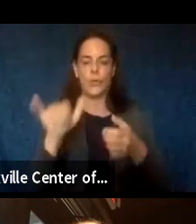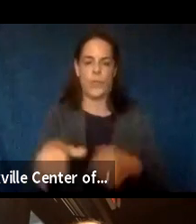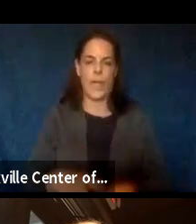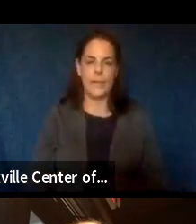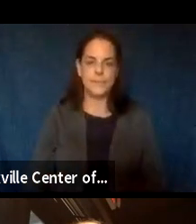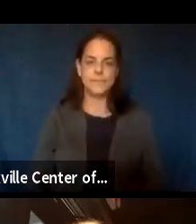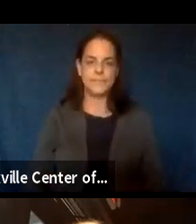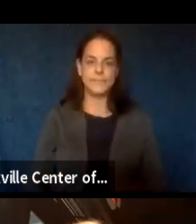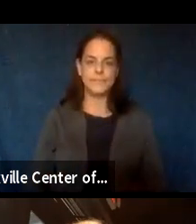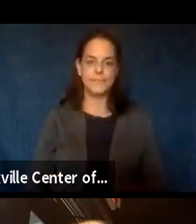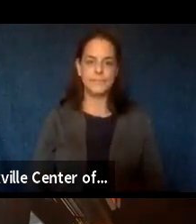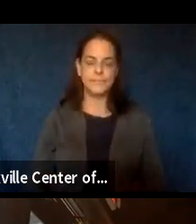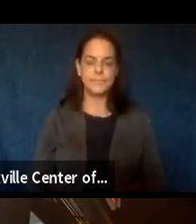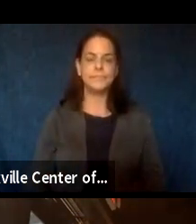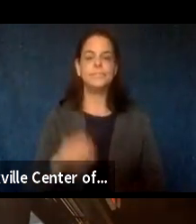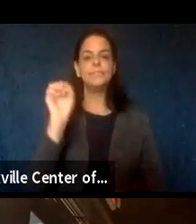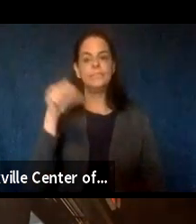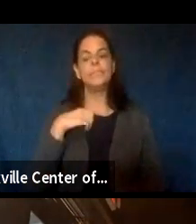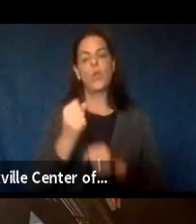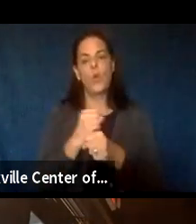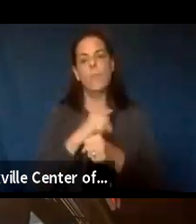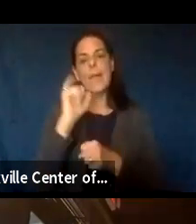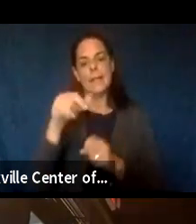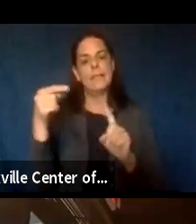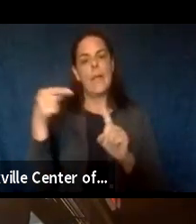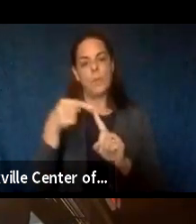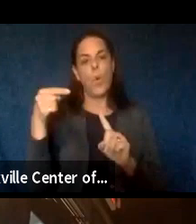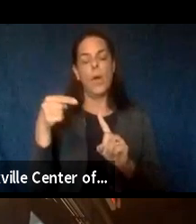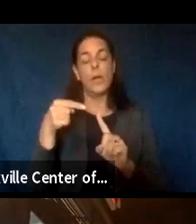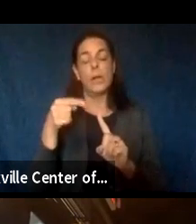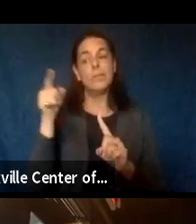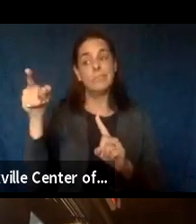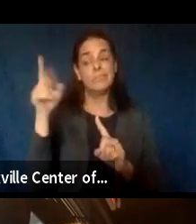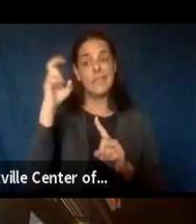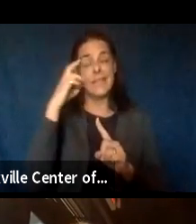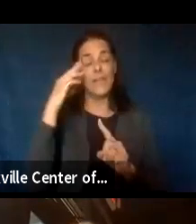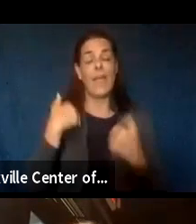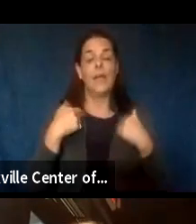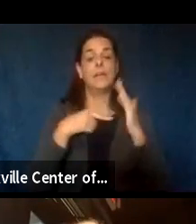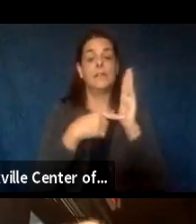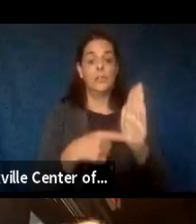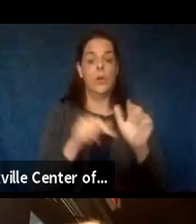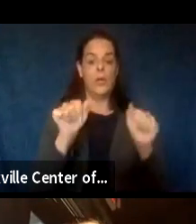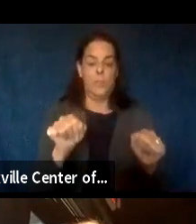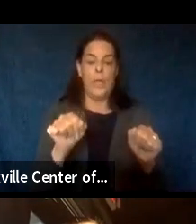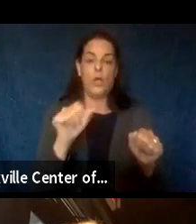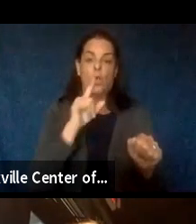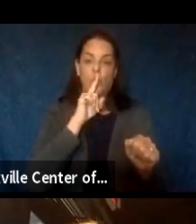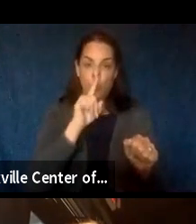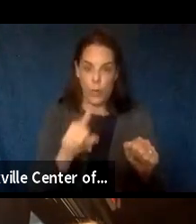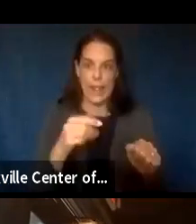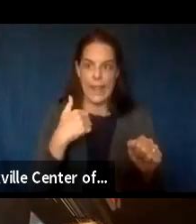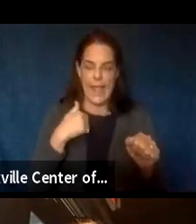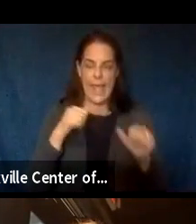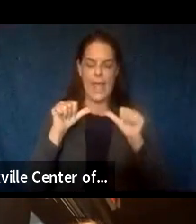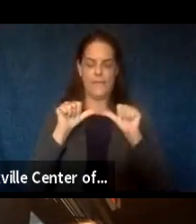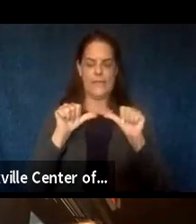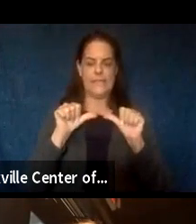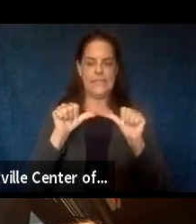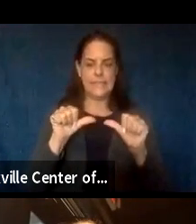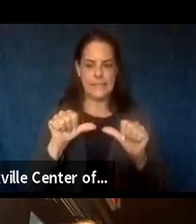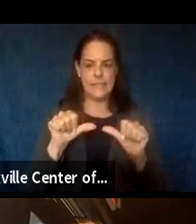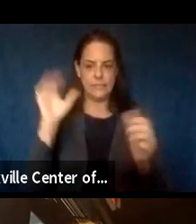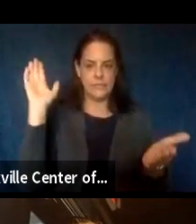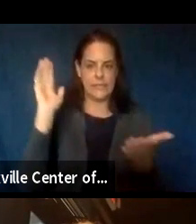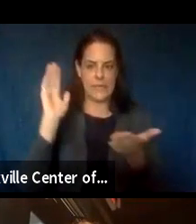Yeah, I was going to make that point. I mean, like it or not, they have demonstrated the ability to really get a consistent